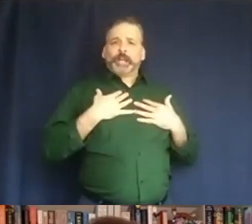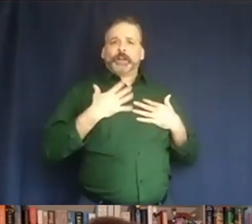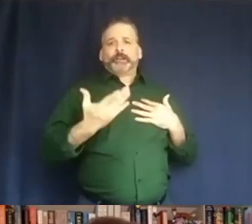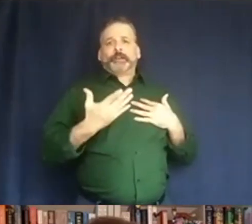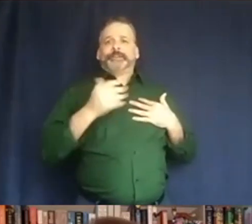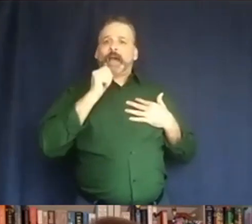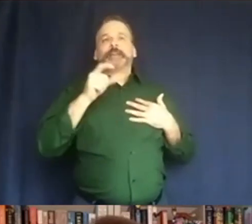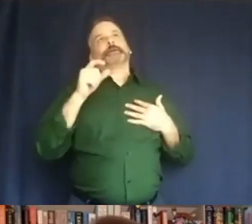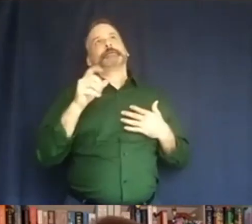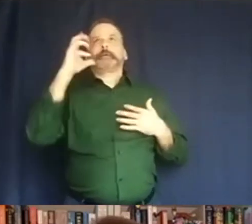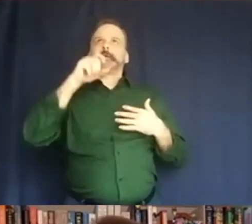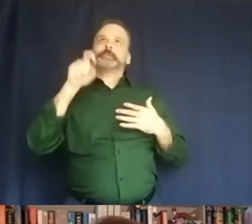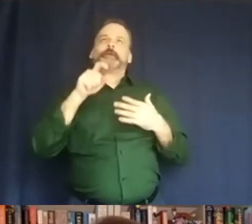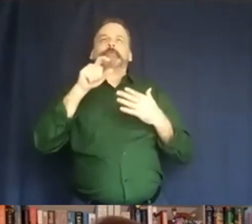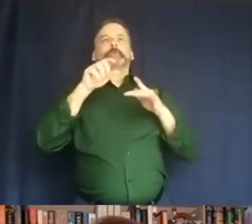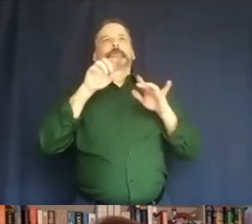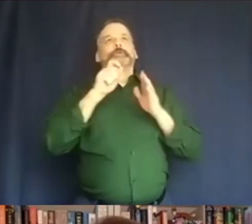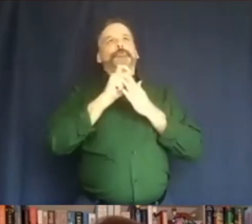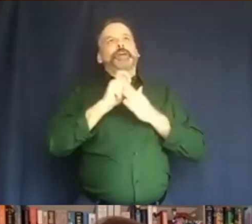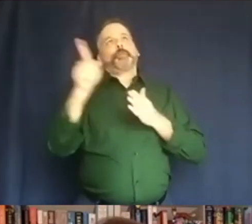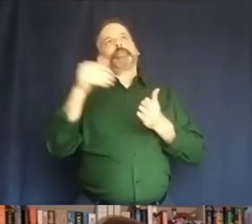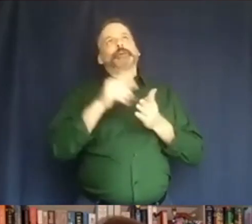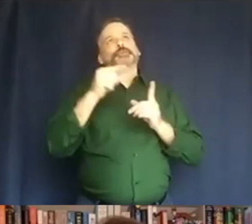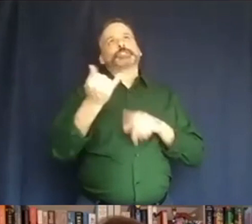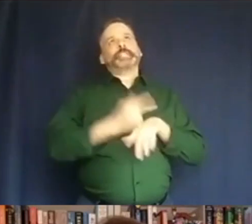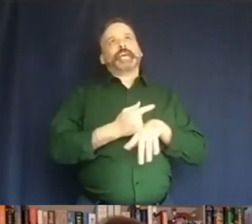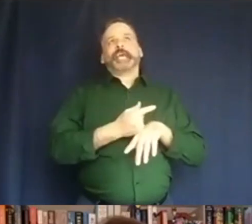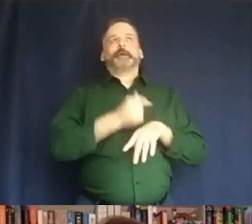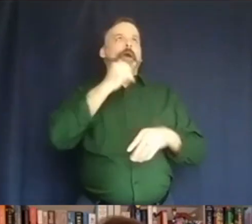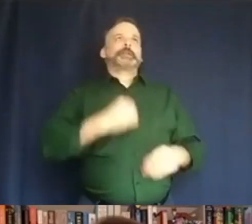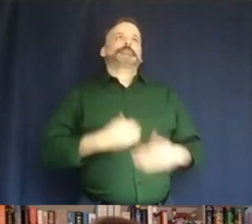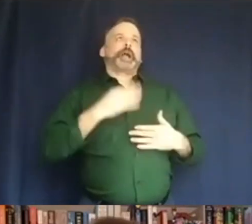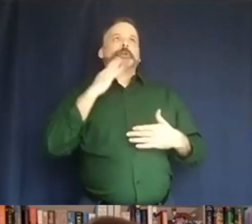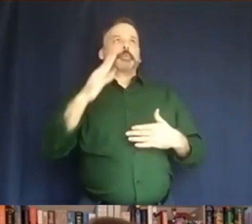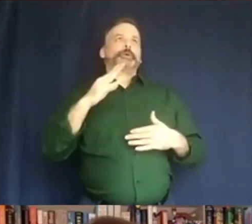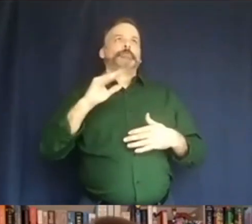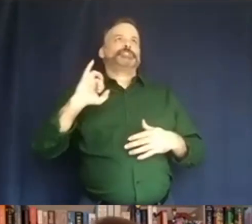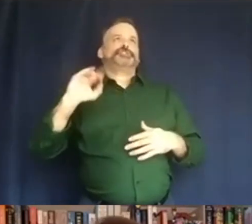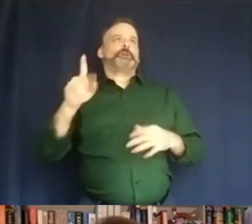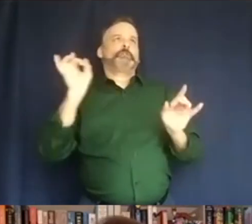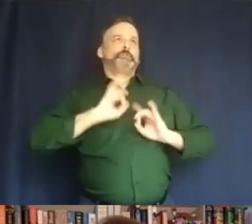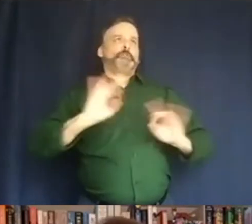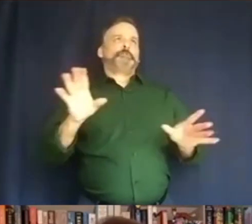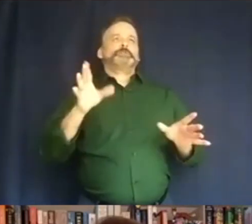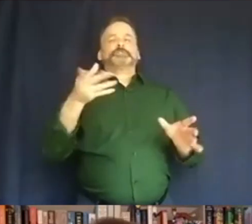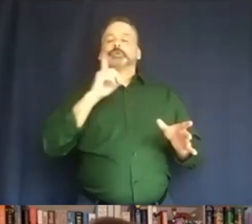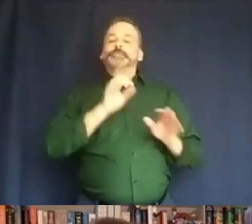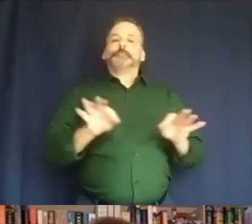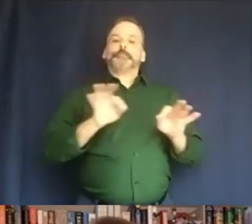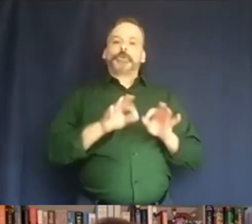write 1,000 words today and I'm not inspired, so it's gonna be junk. Like, I think that's really important too, is to like give yourself a break